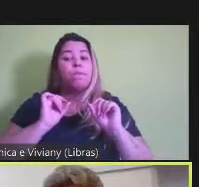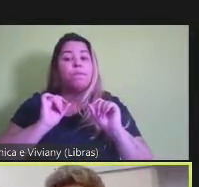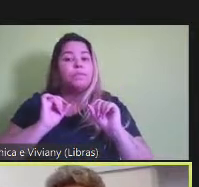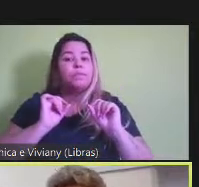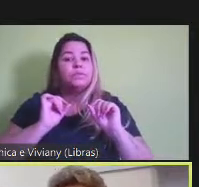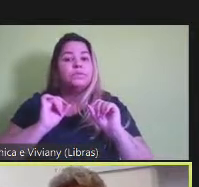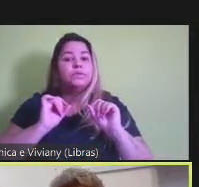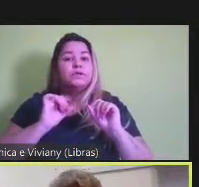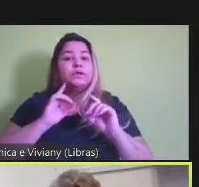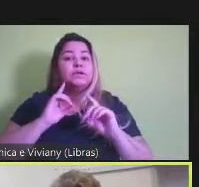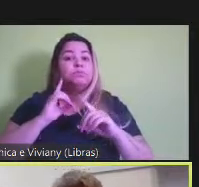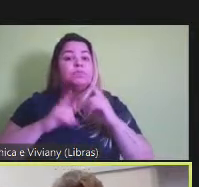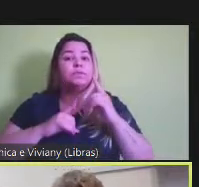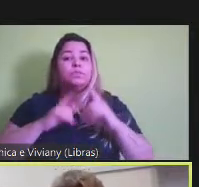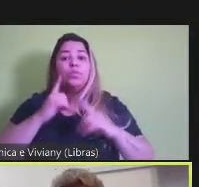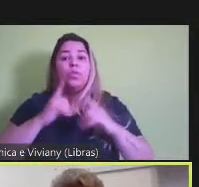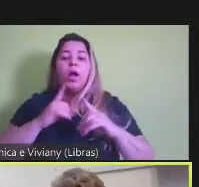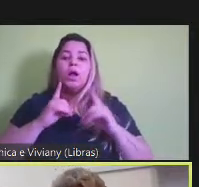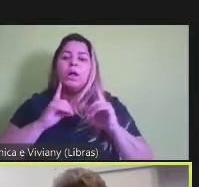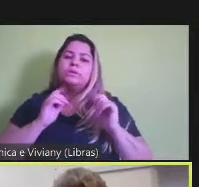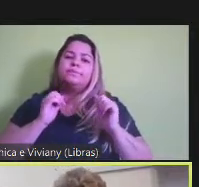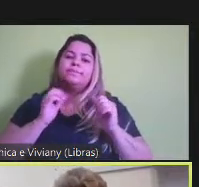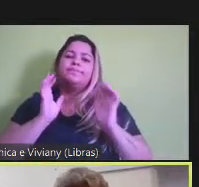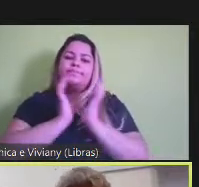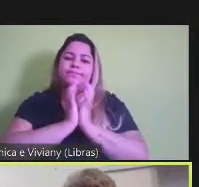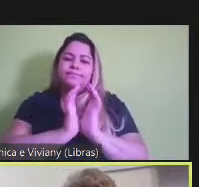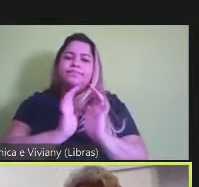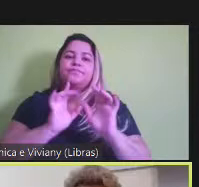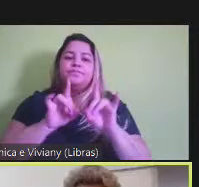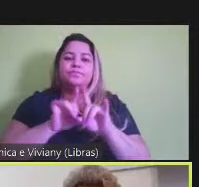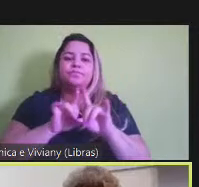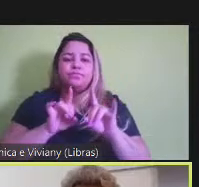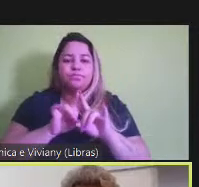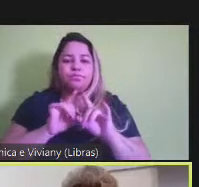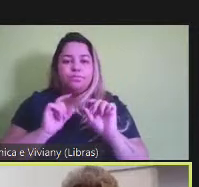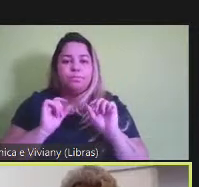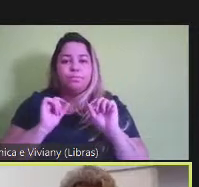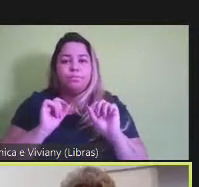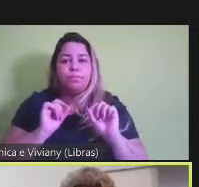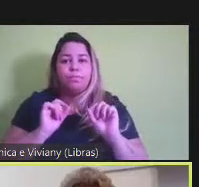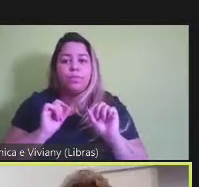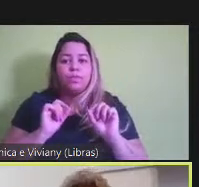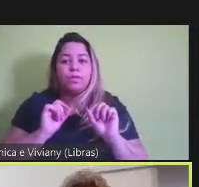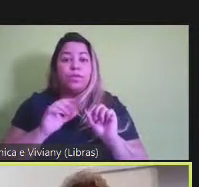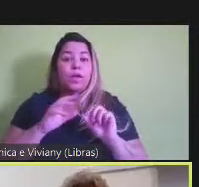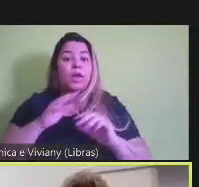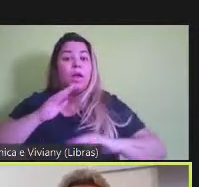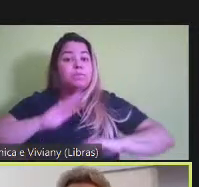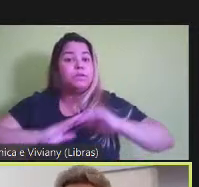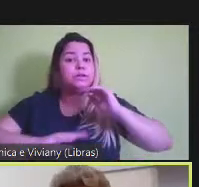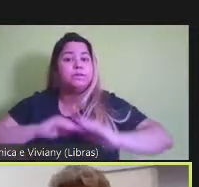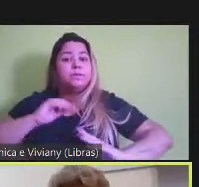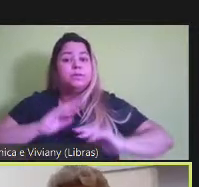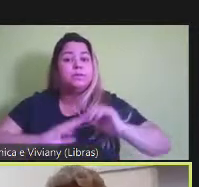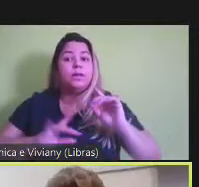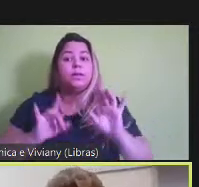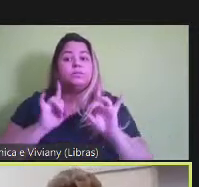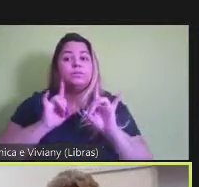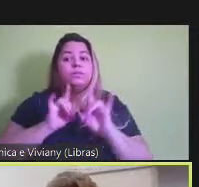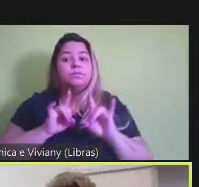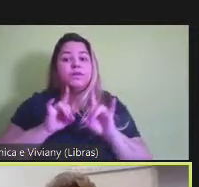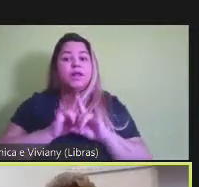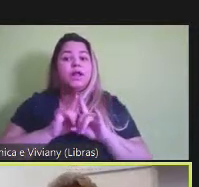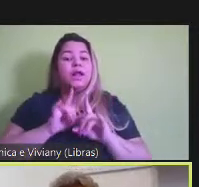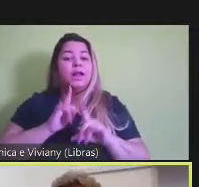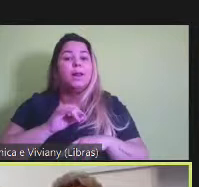practice in this interprofessional work, the work dynamics to working group, which is necessary to have the abilities to do